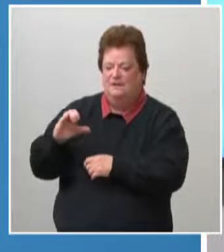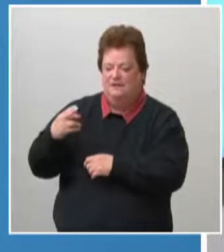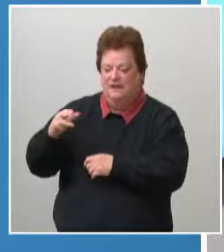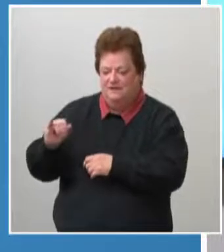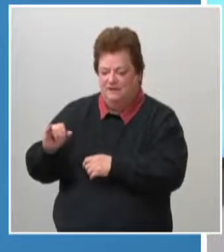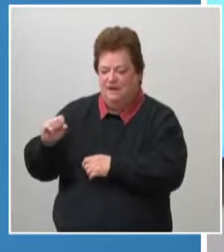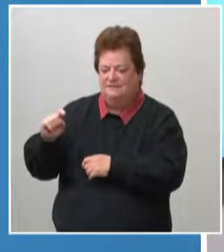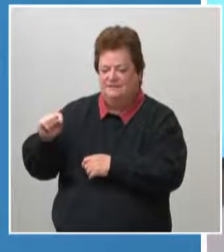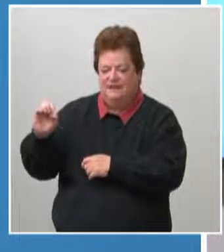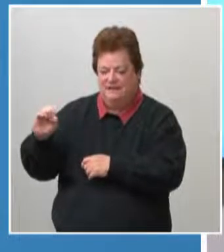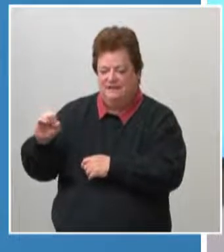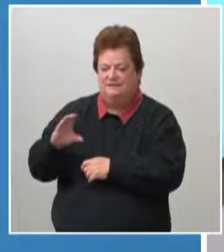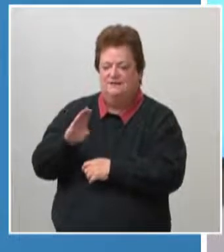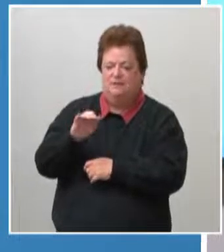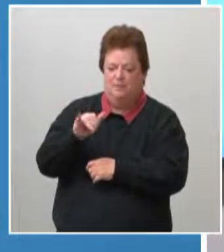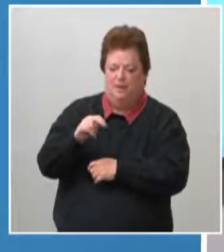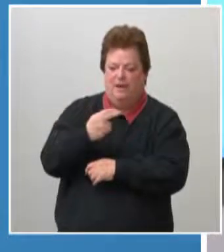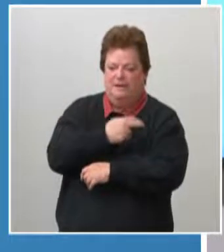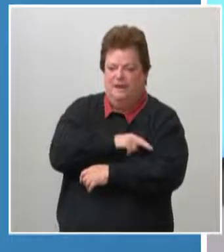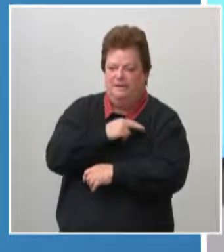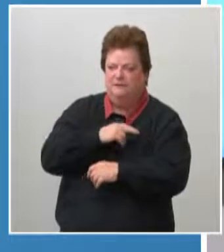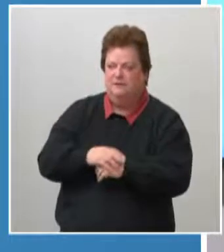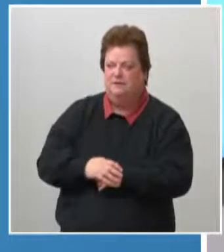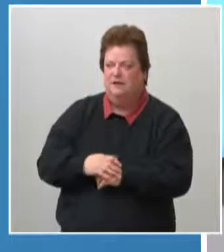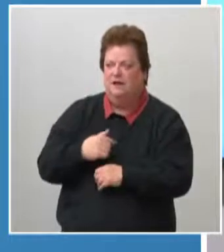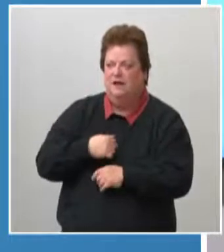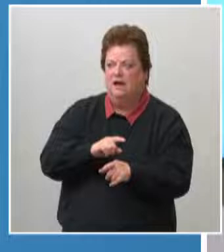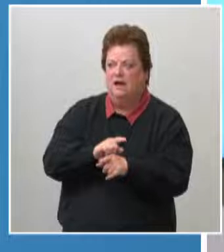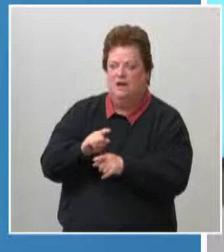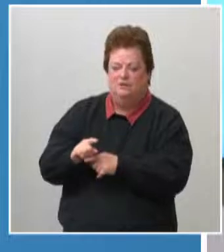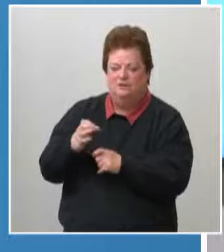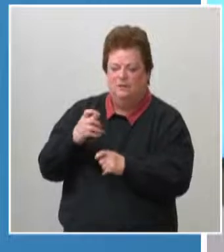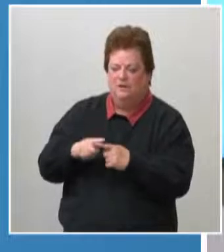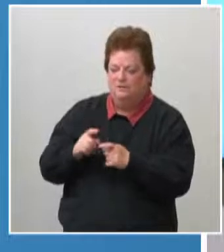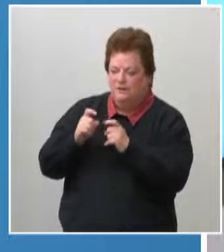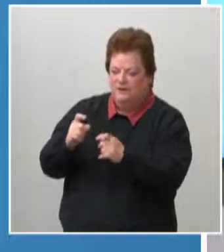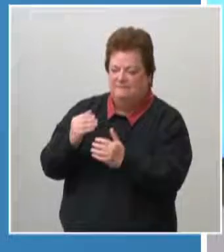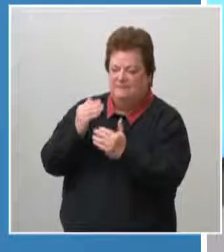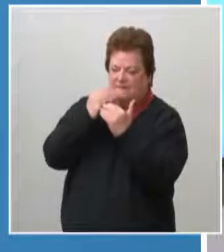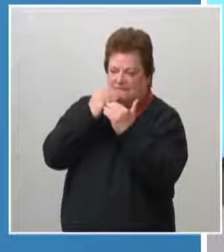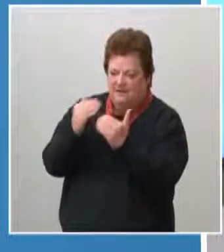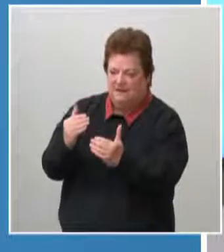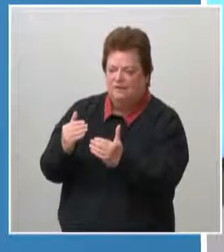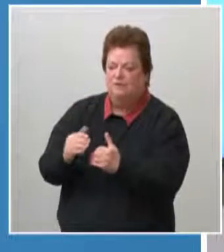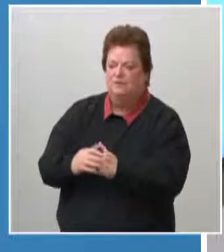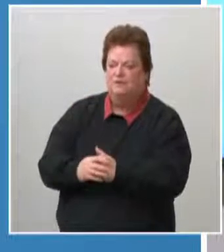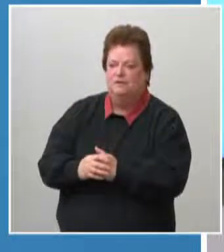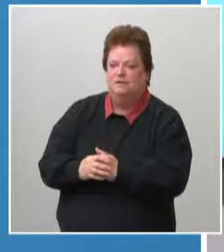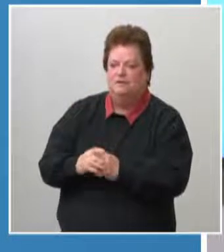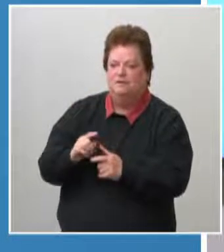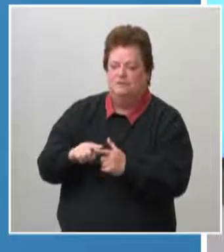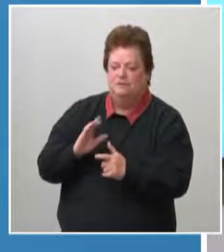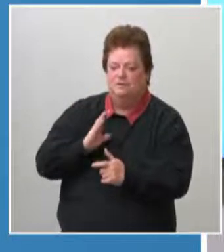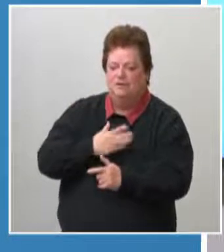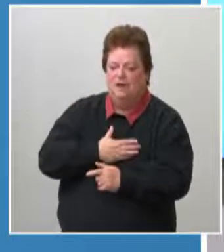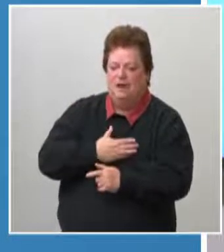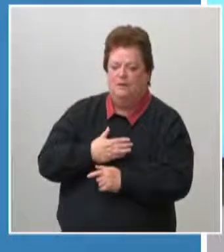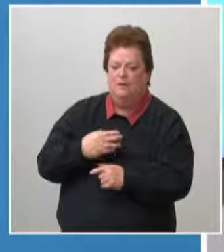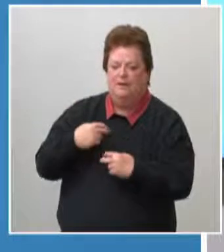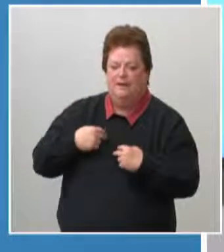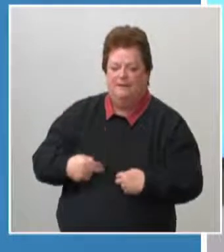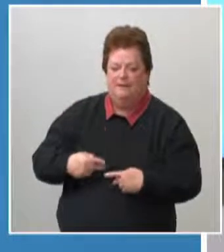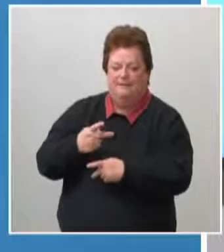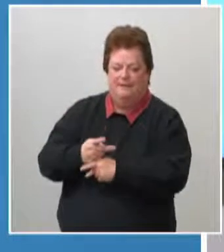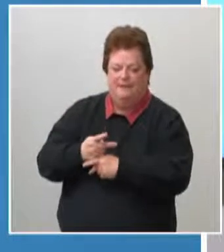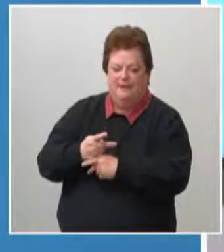Elizabeth and Bryan. I also want to give a heartfelt thank you to our healthcare heroes